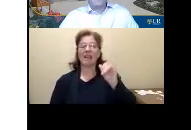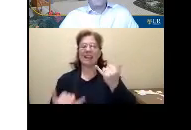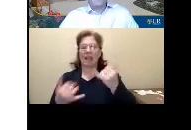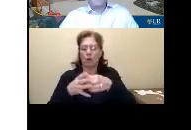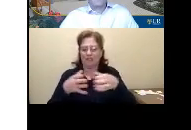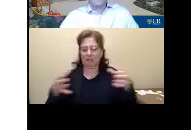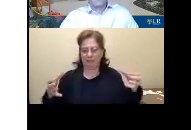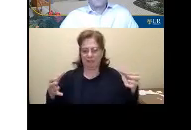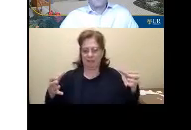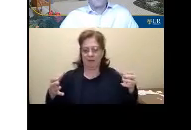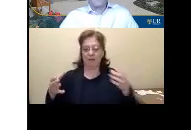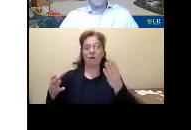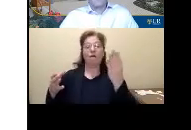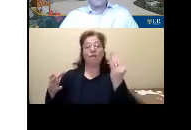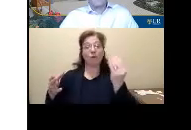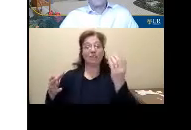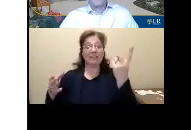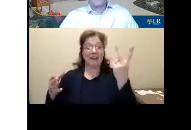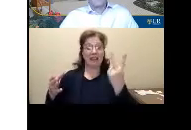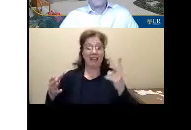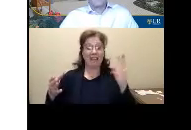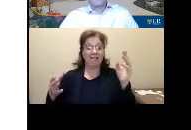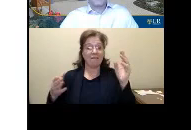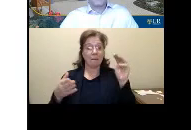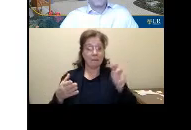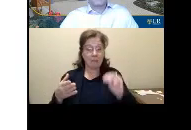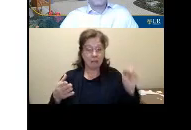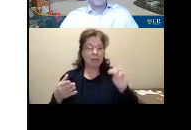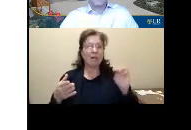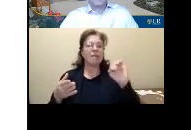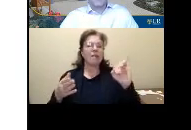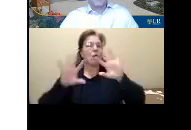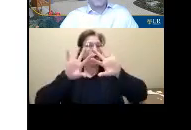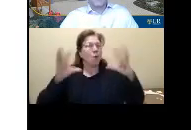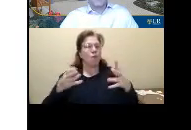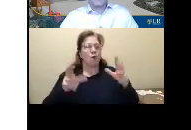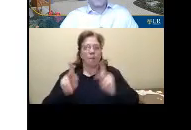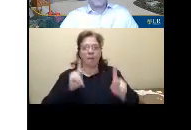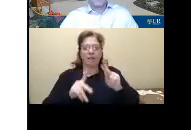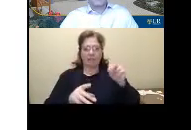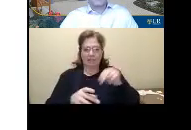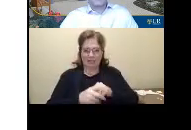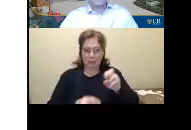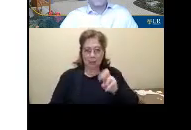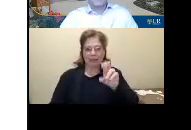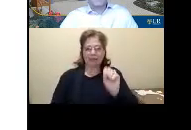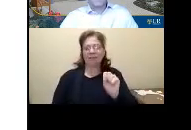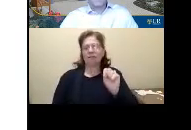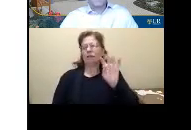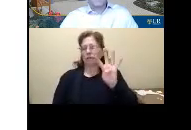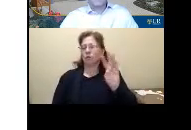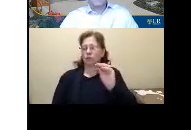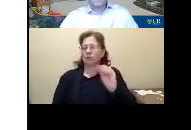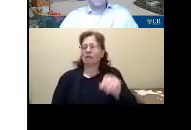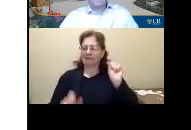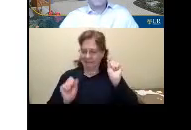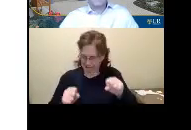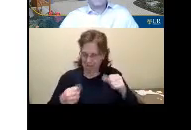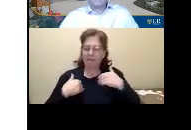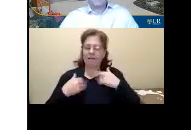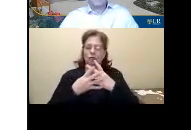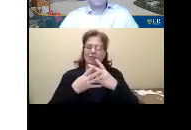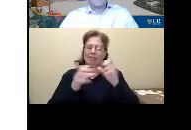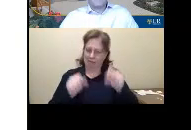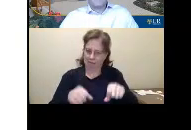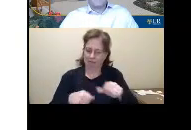14.5 million Americans, or about 4% of the overall population of the United States who are qualified for lung screening. So